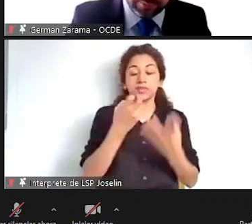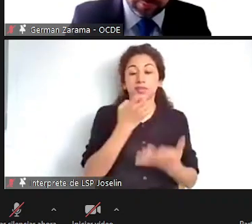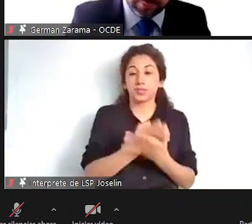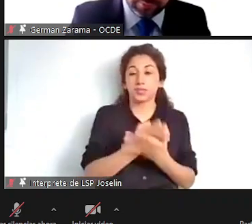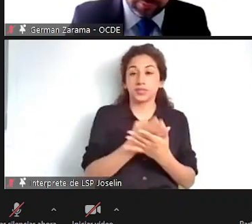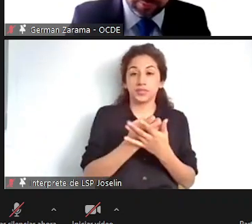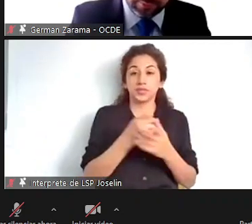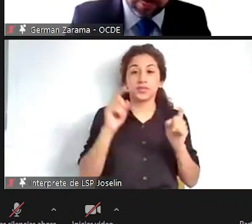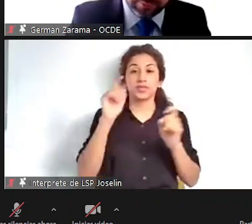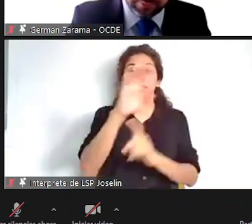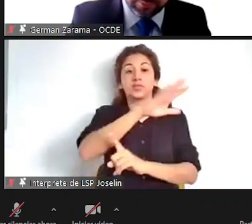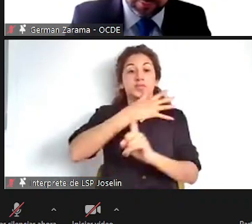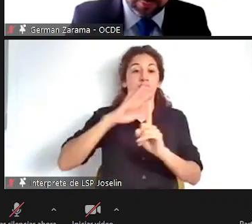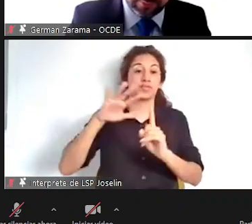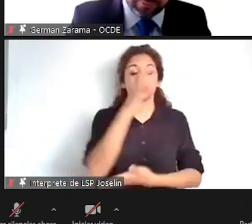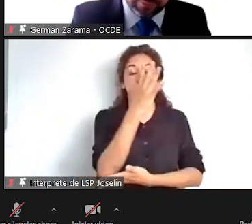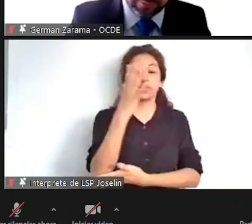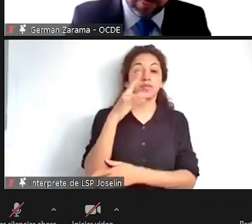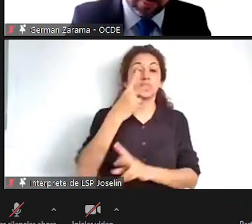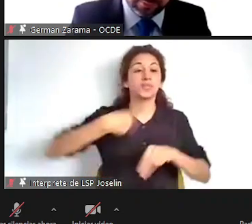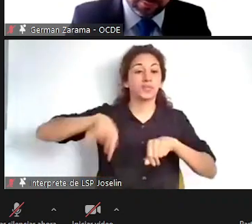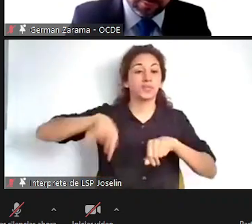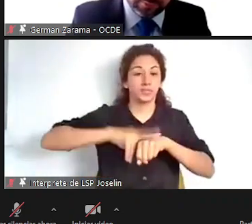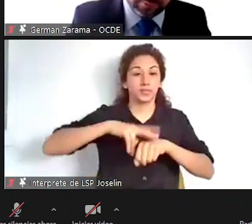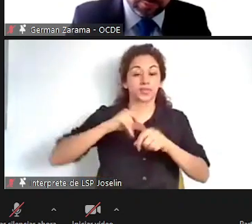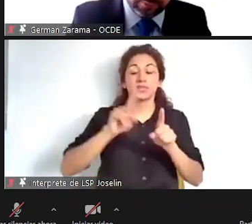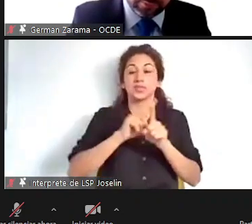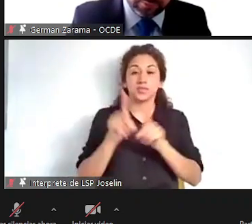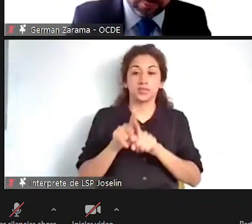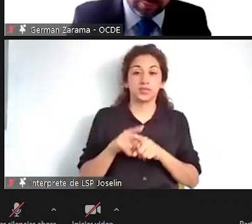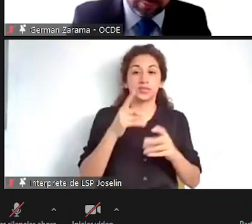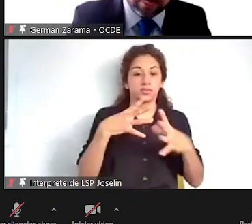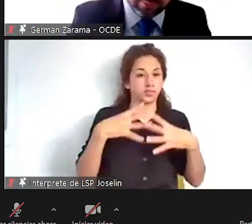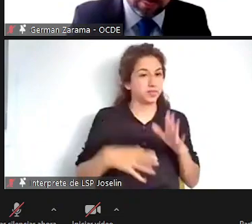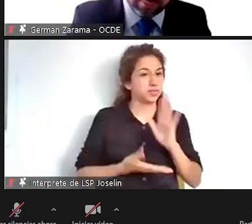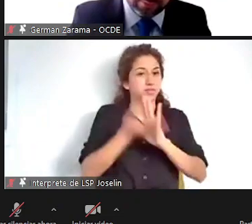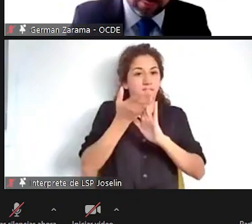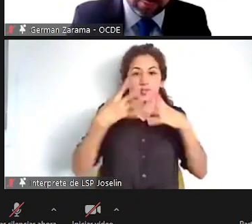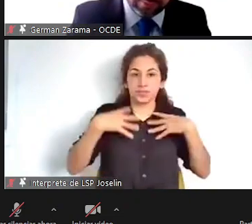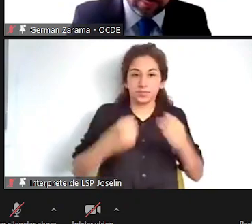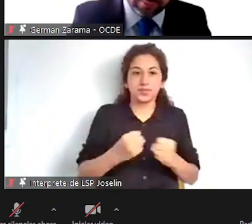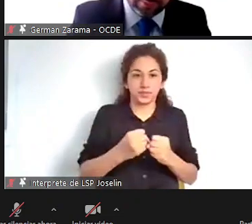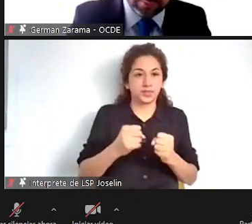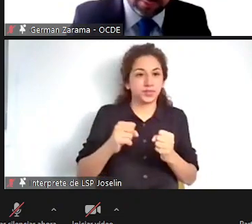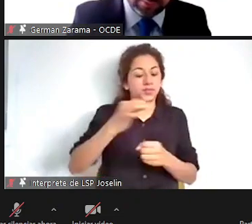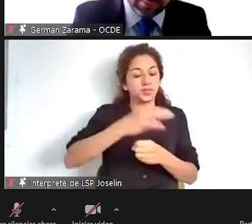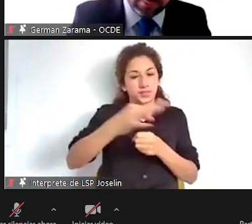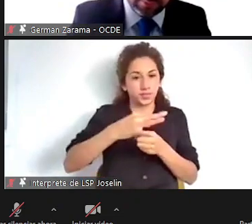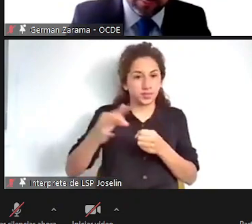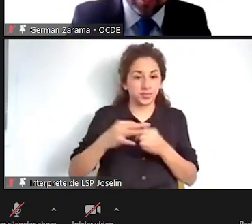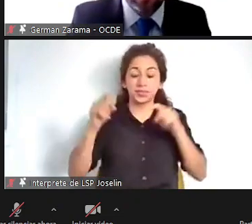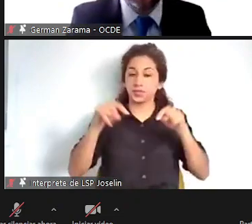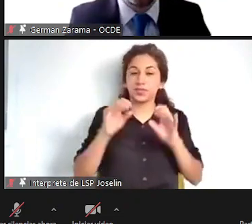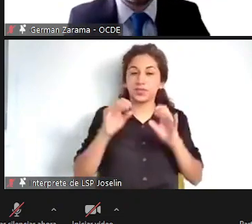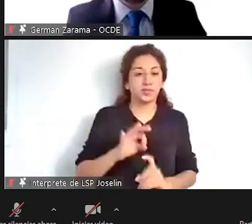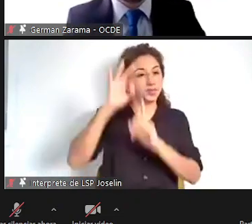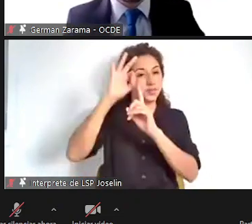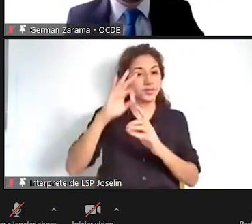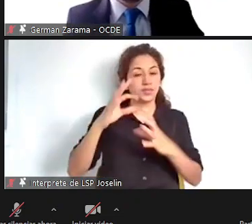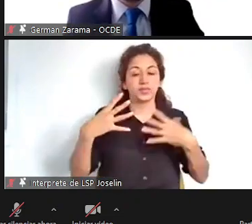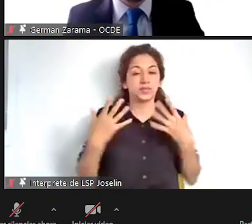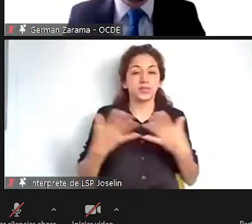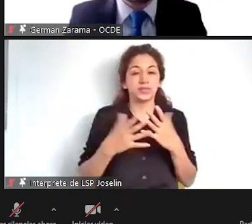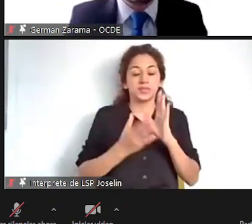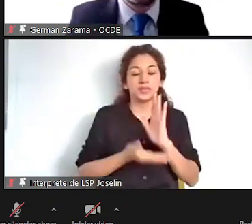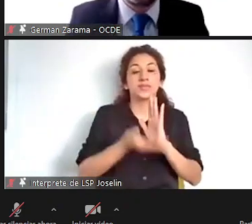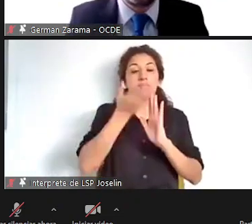economy based on in natural ecosystems which is one of the main strengths of our region we need to take advantage of